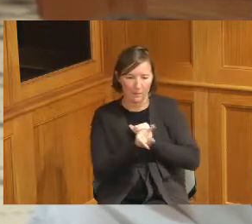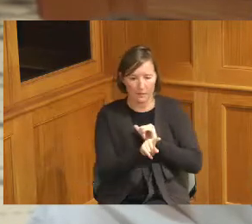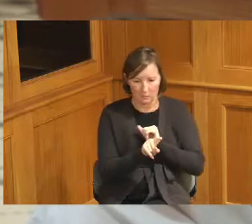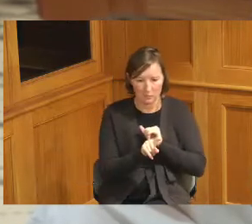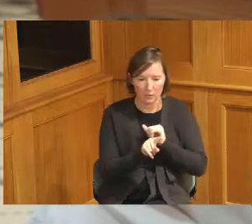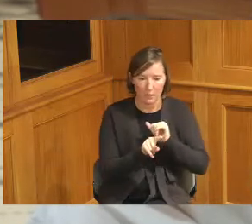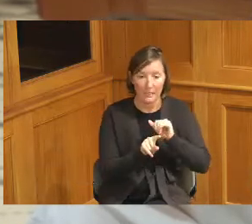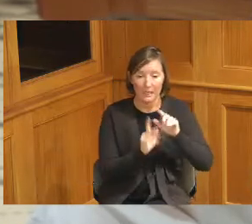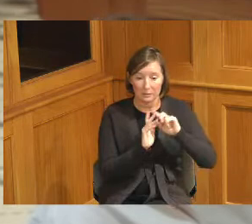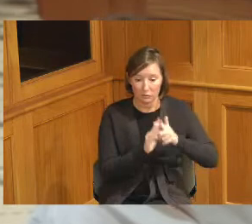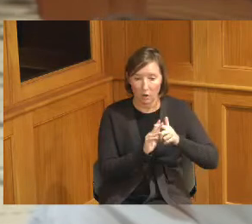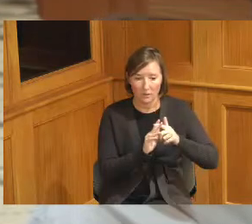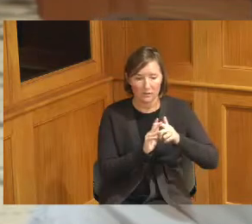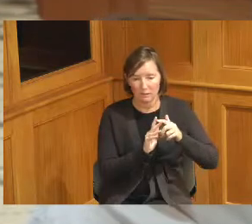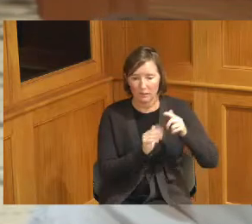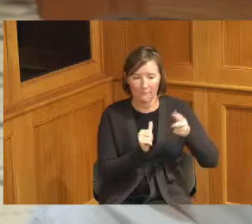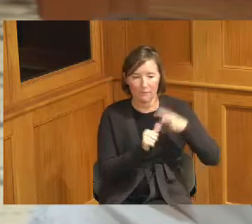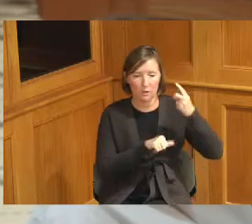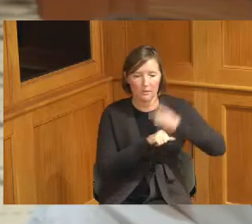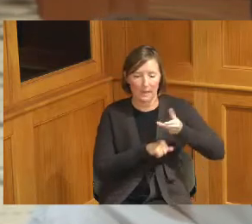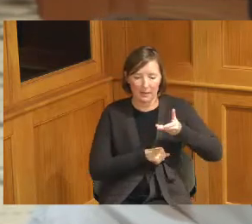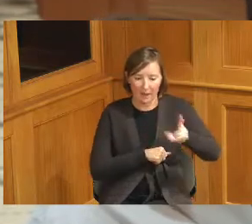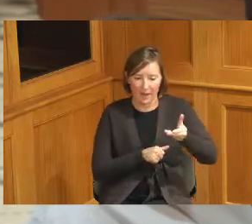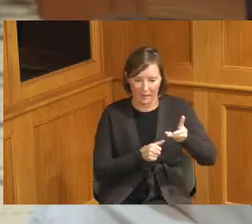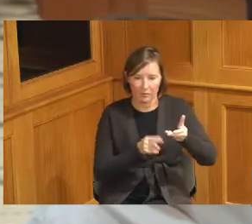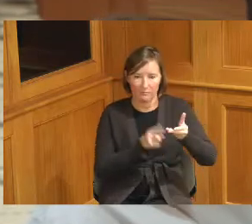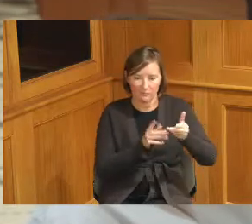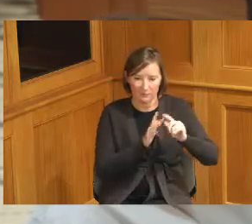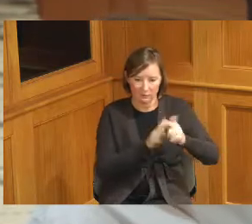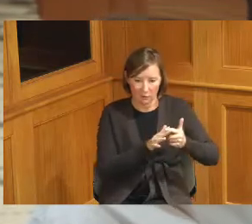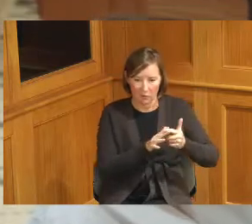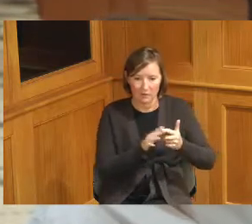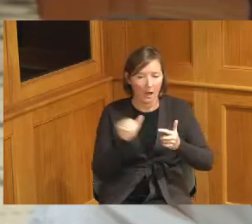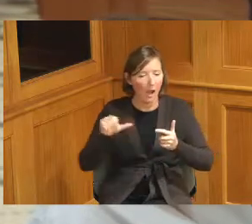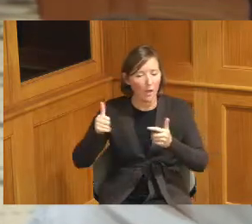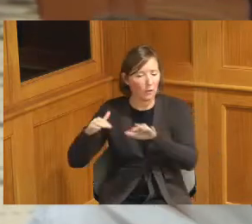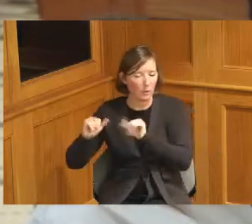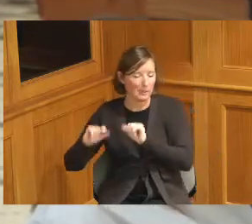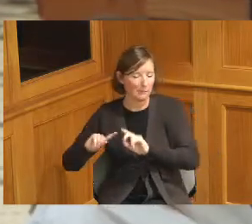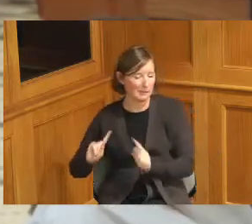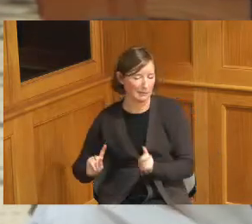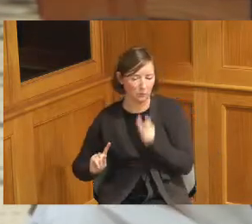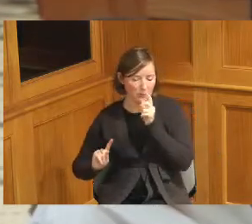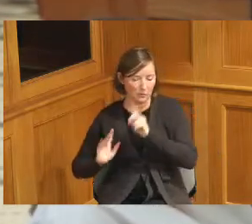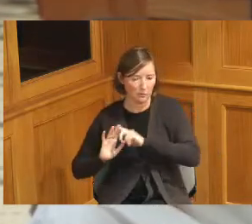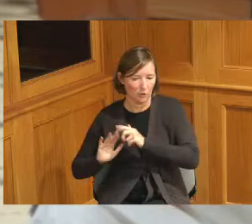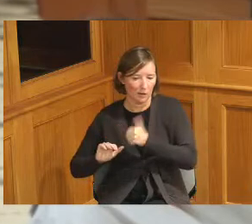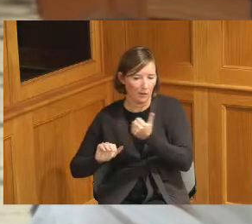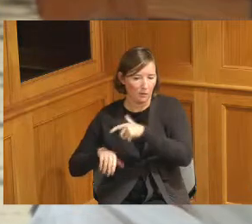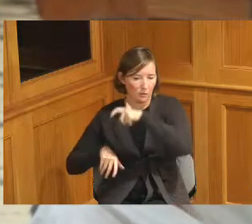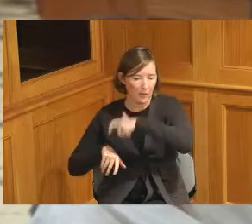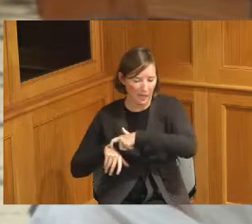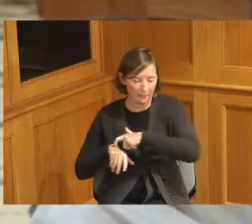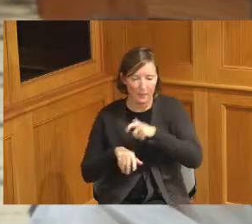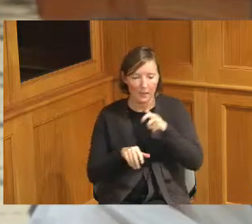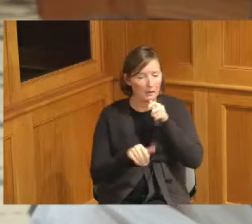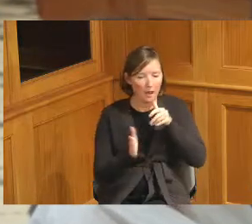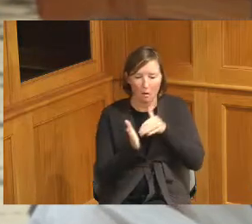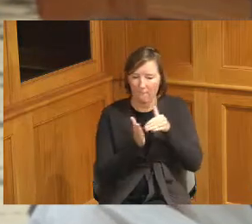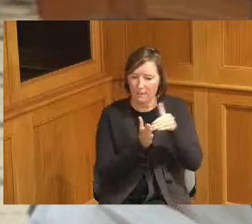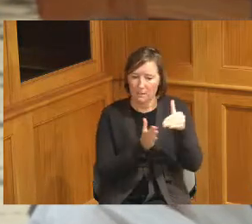you're hired, as opposed to any kind of waiting period. That's great. Yeah. So they don't happen often, which is